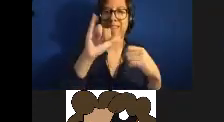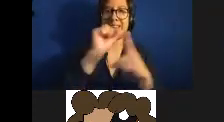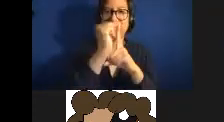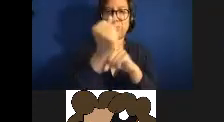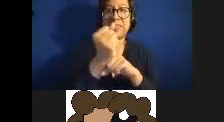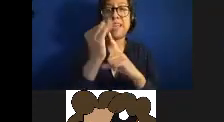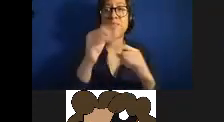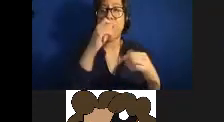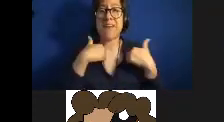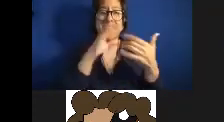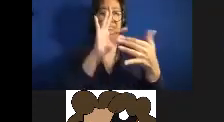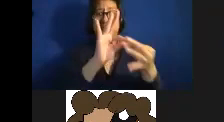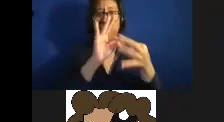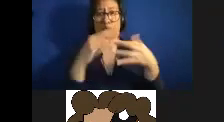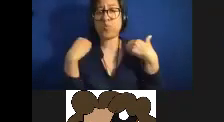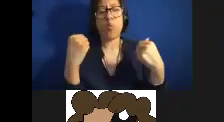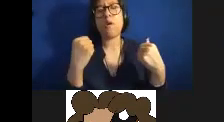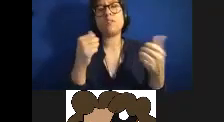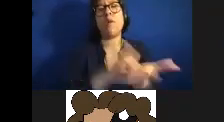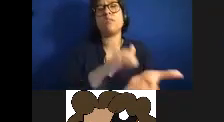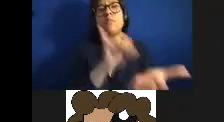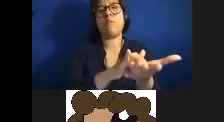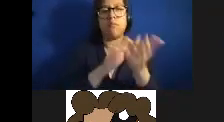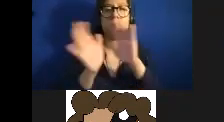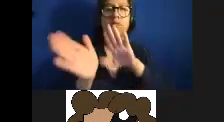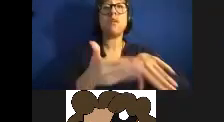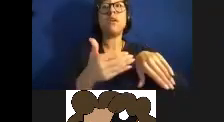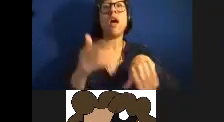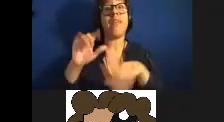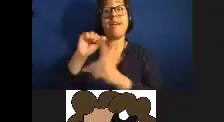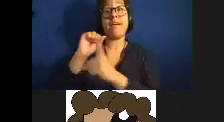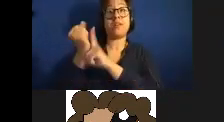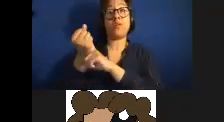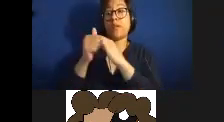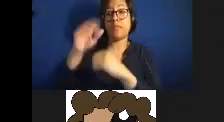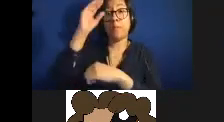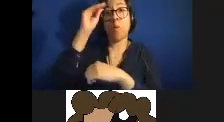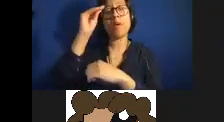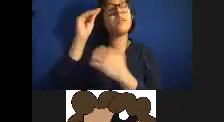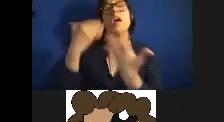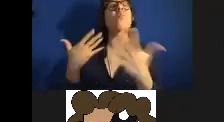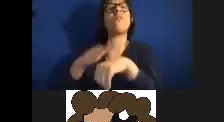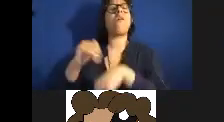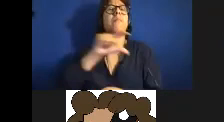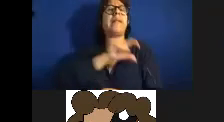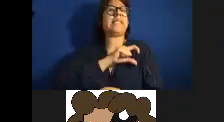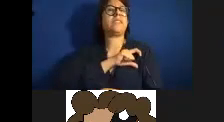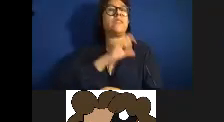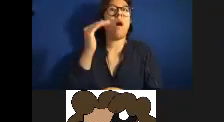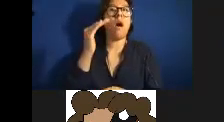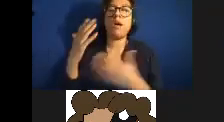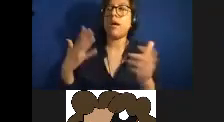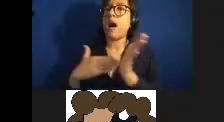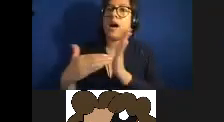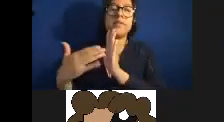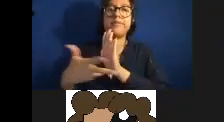me personally, when that incident happened with those boys, I didn't want police to be called because I grew up criminalized, but